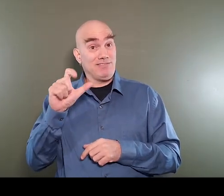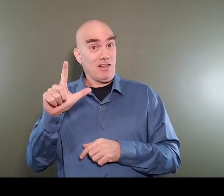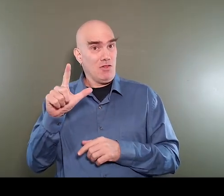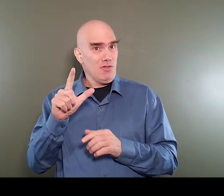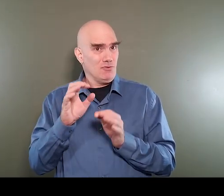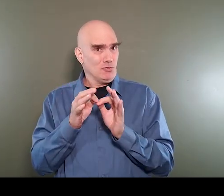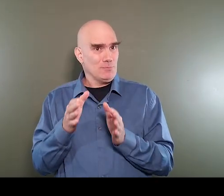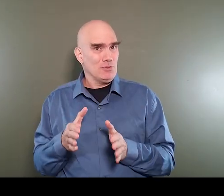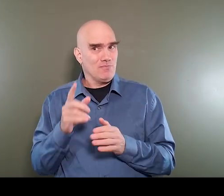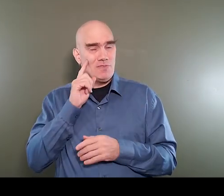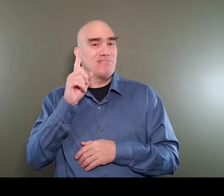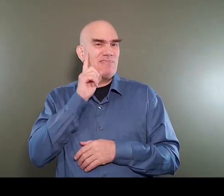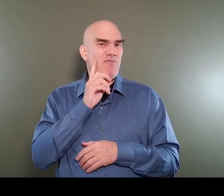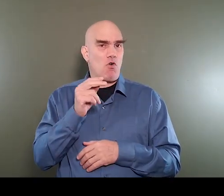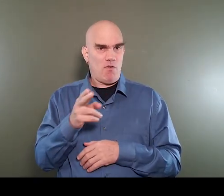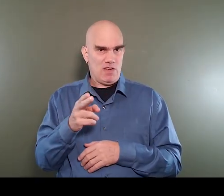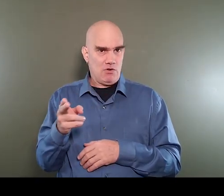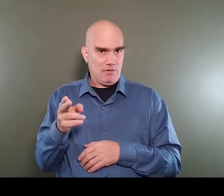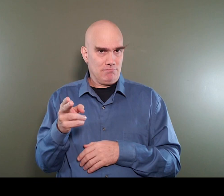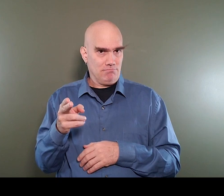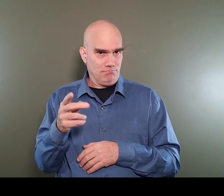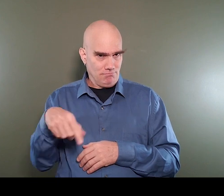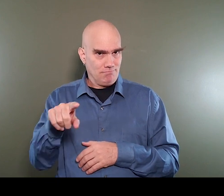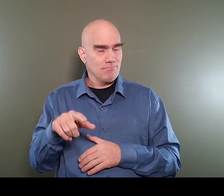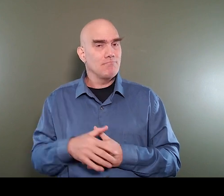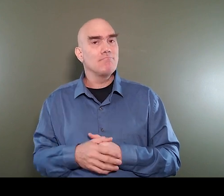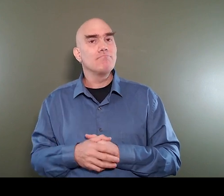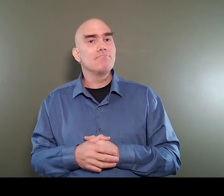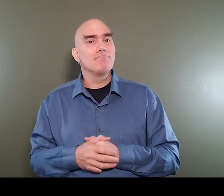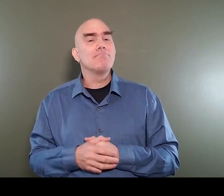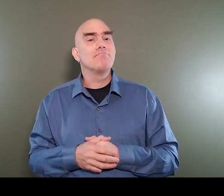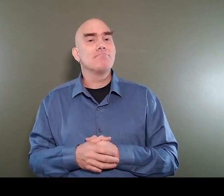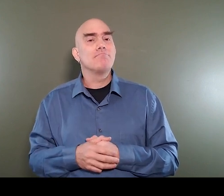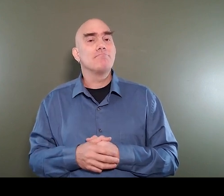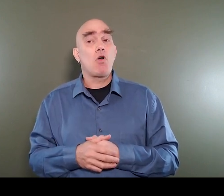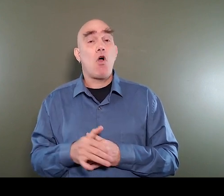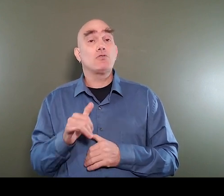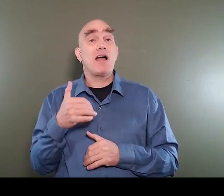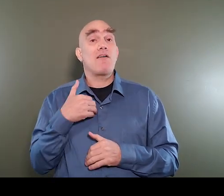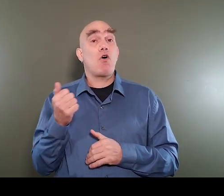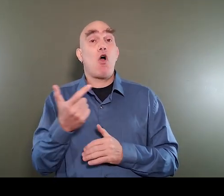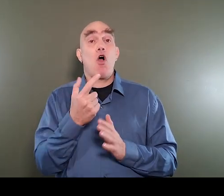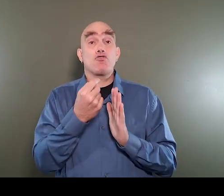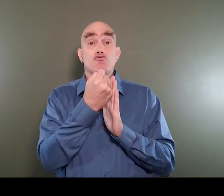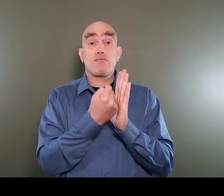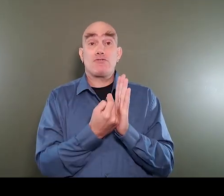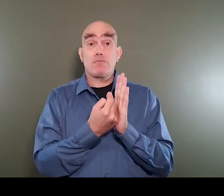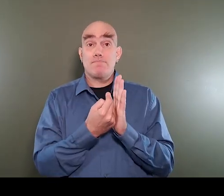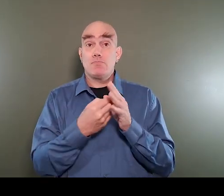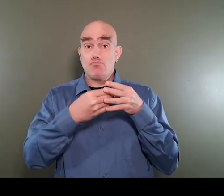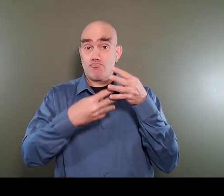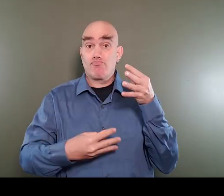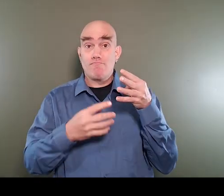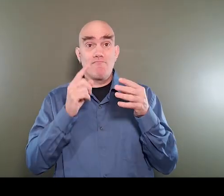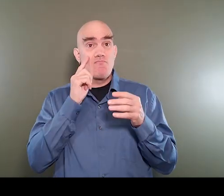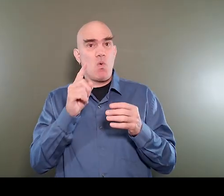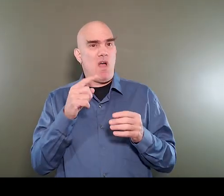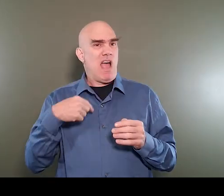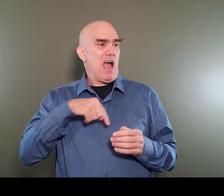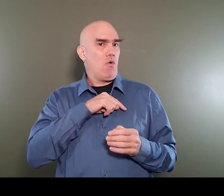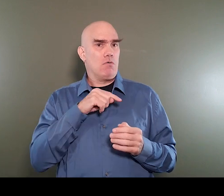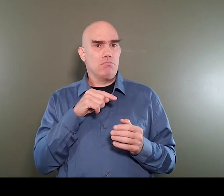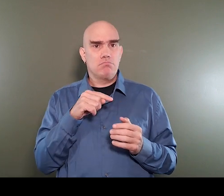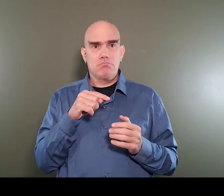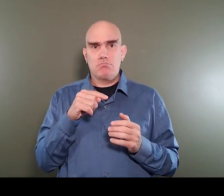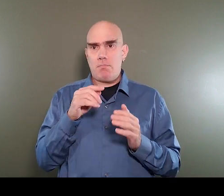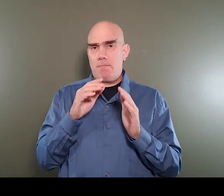American Sign Language for the deaf and the hard of hearing. And we also have all